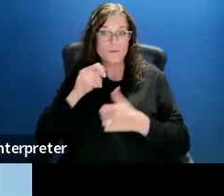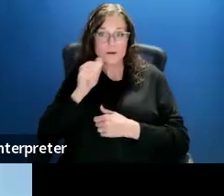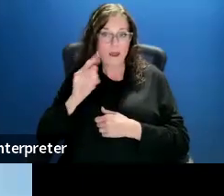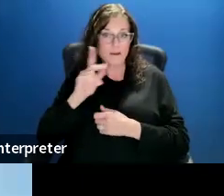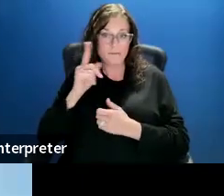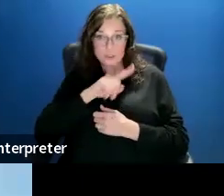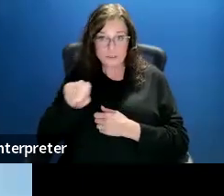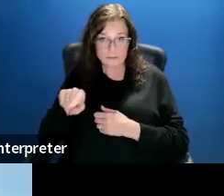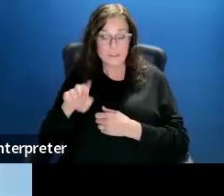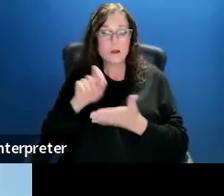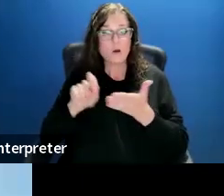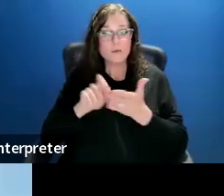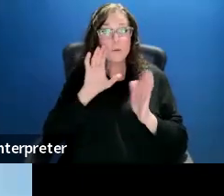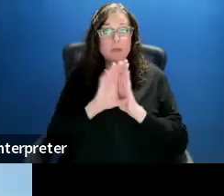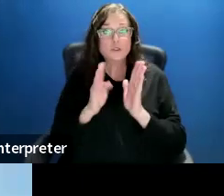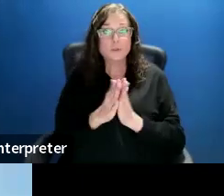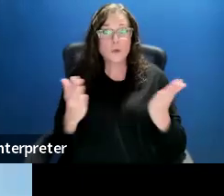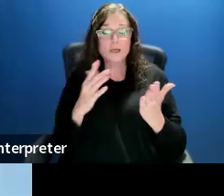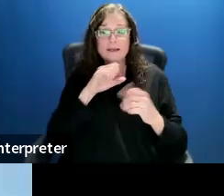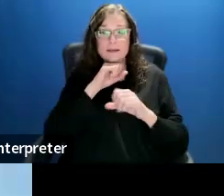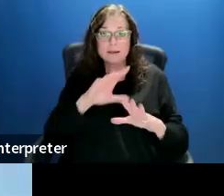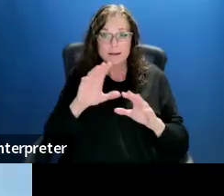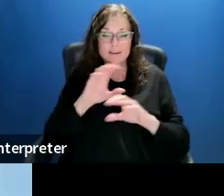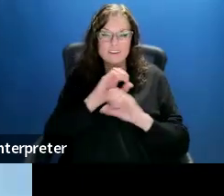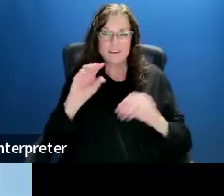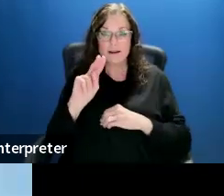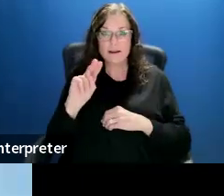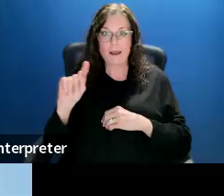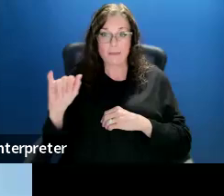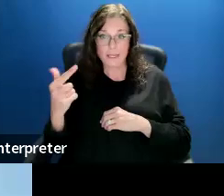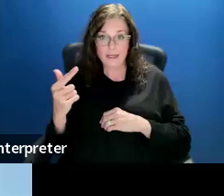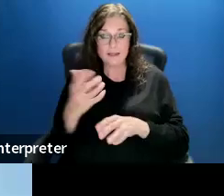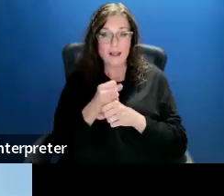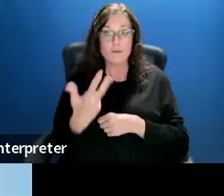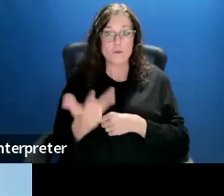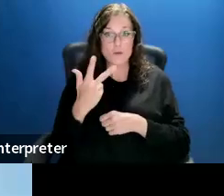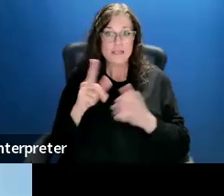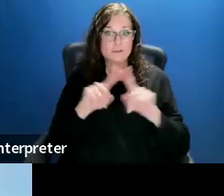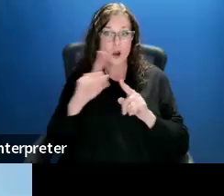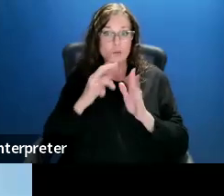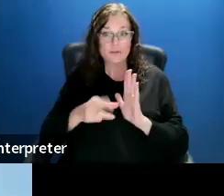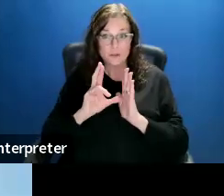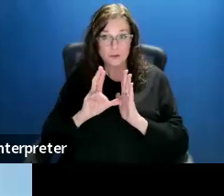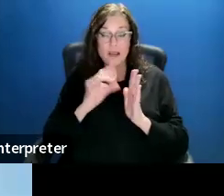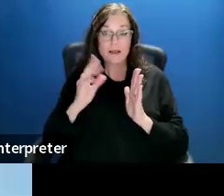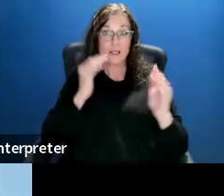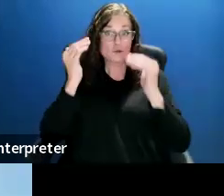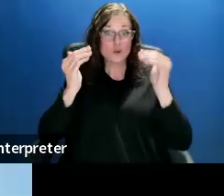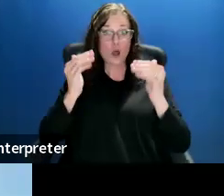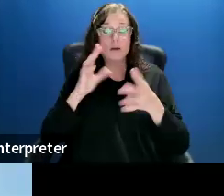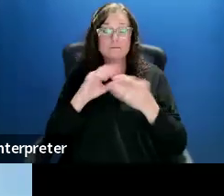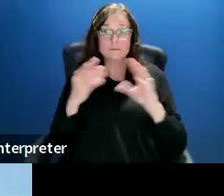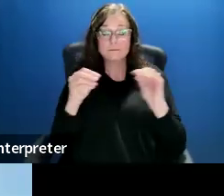also the author of the picture book Nothing, which received 3-starred reviews, and the adult